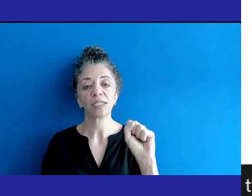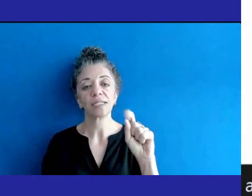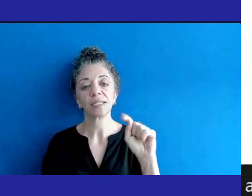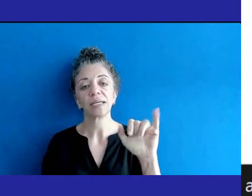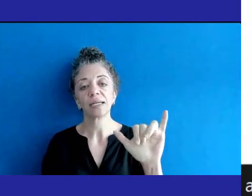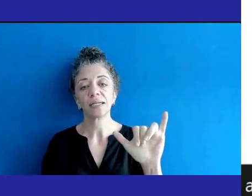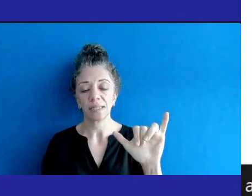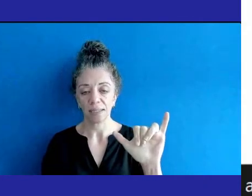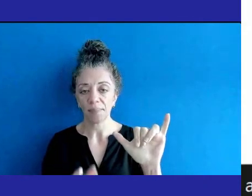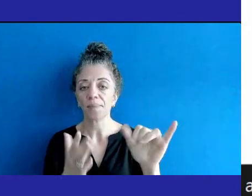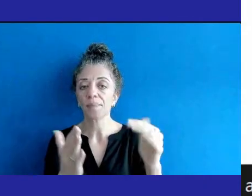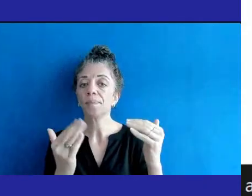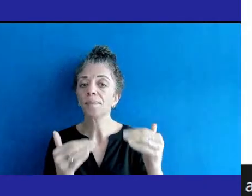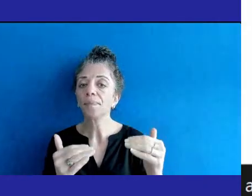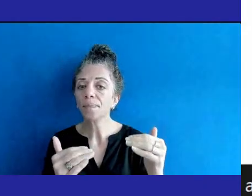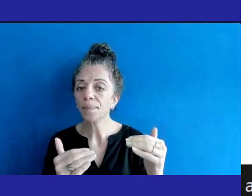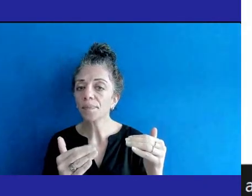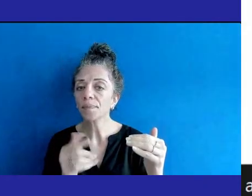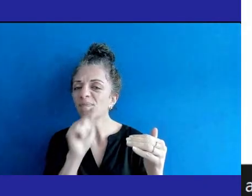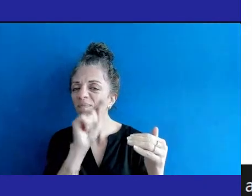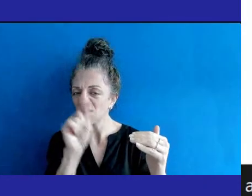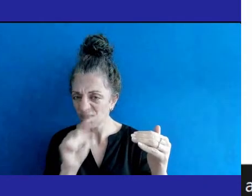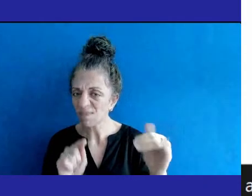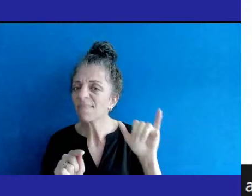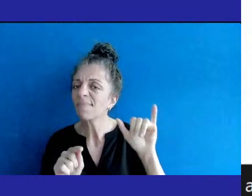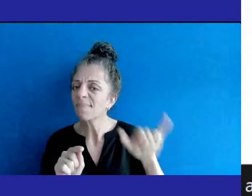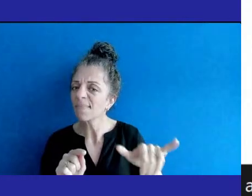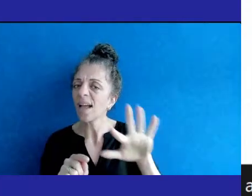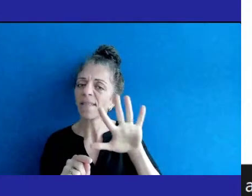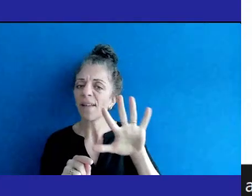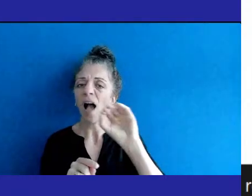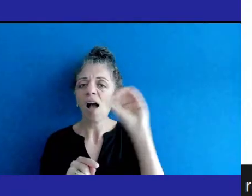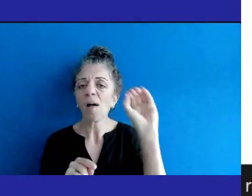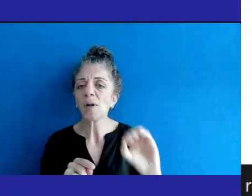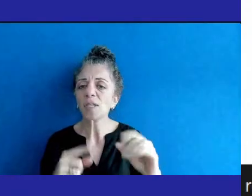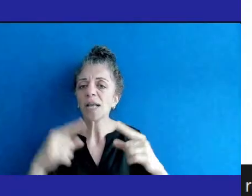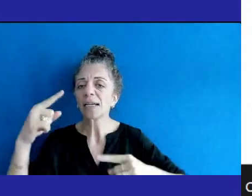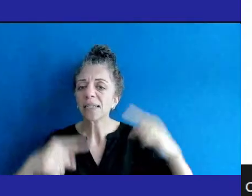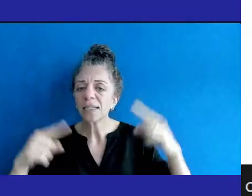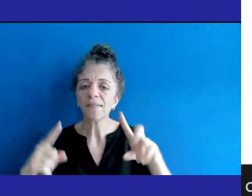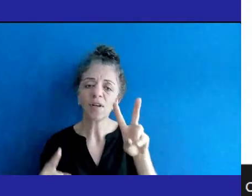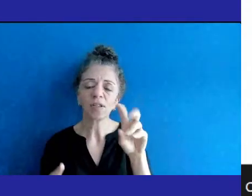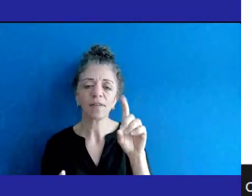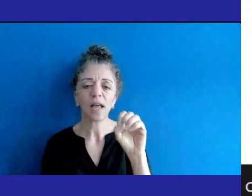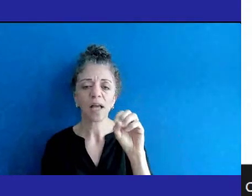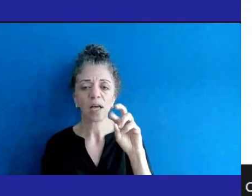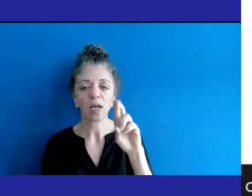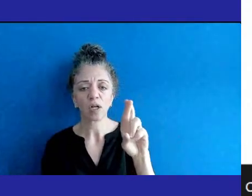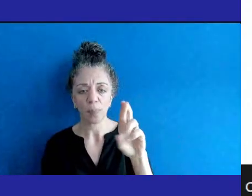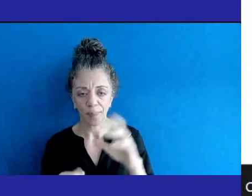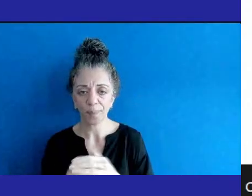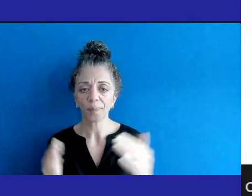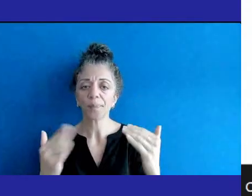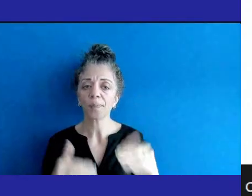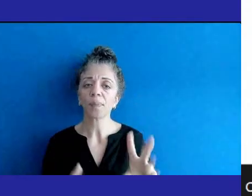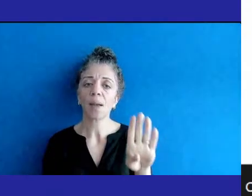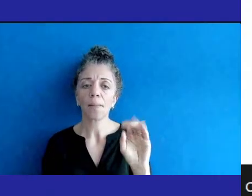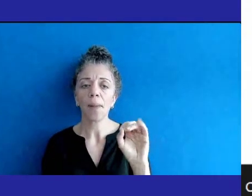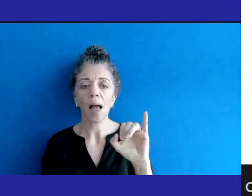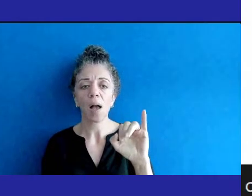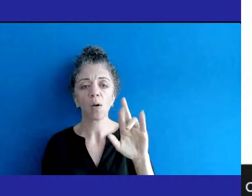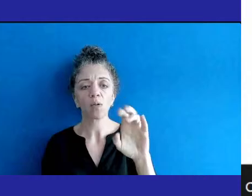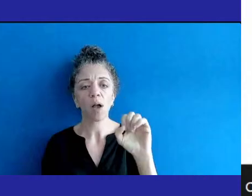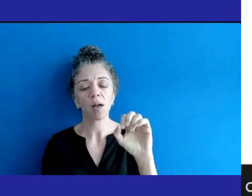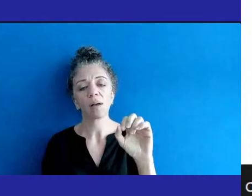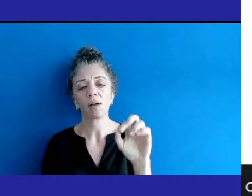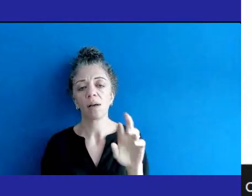5% diverse vendor component percentage for this solicitation on implementation and courier services. BioReference exceeded